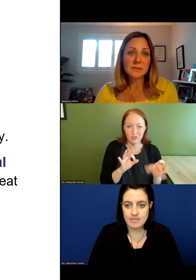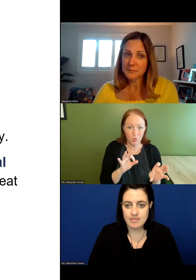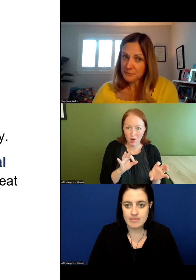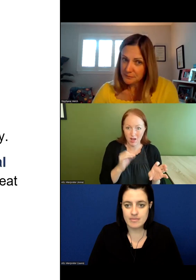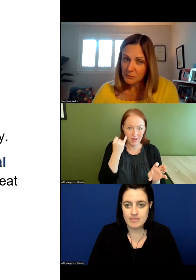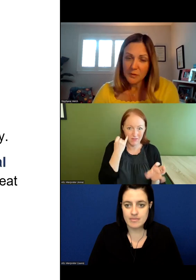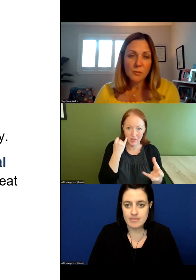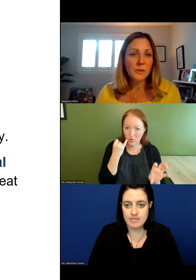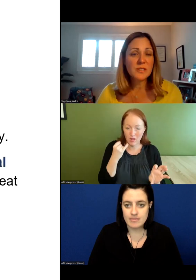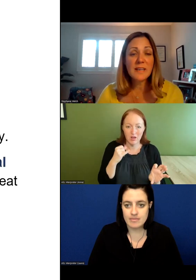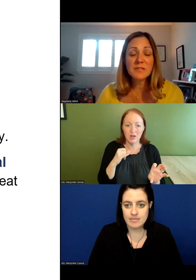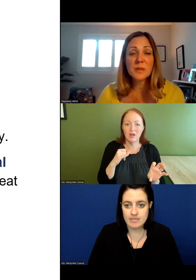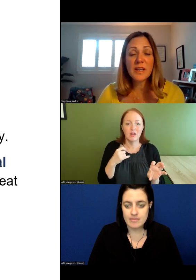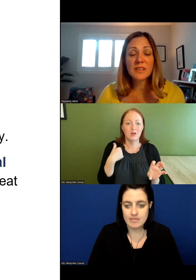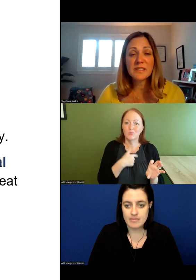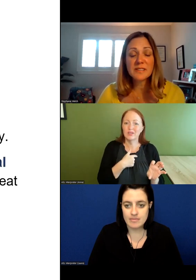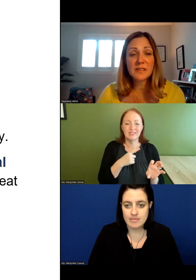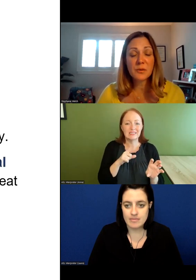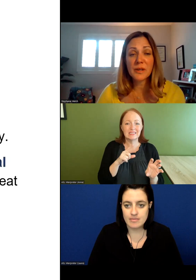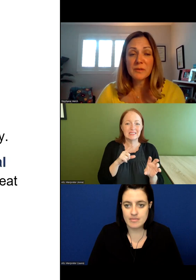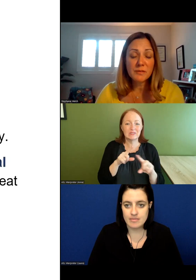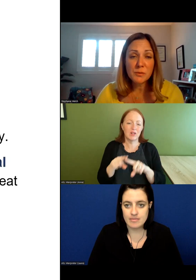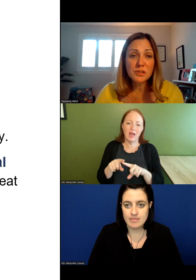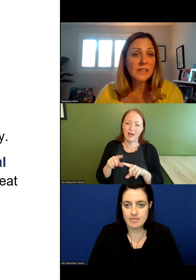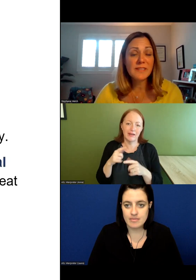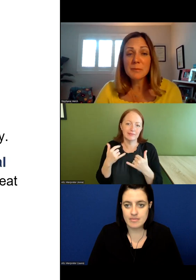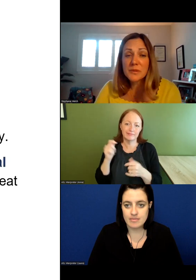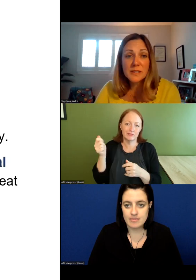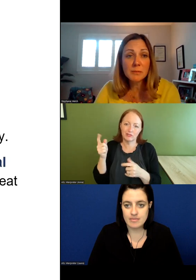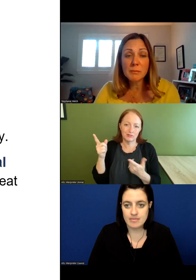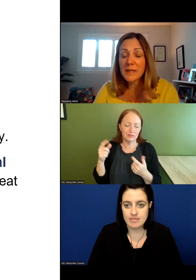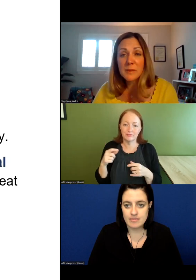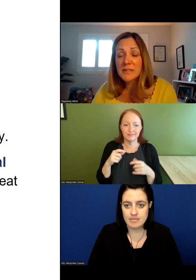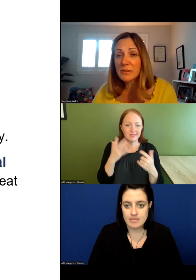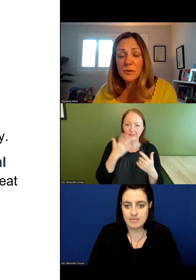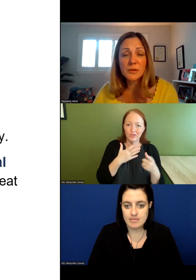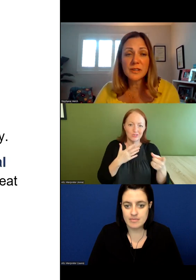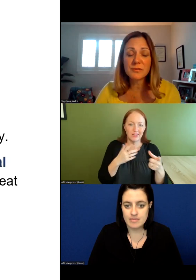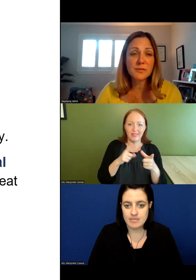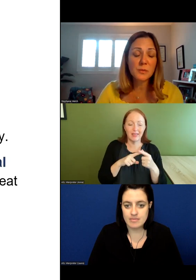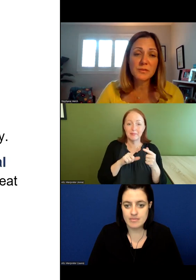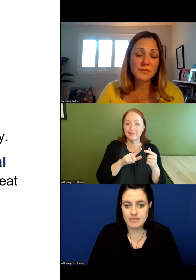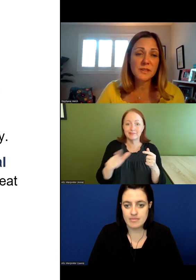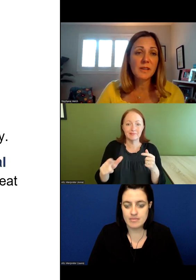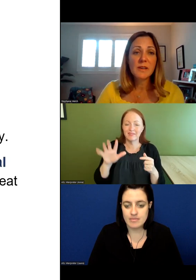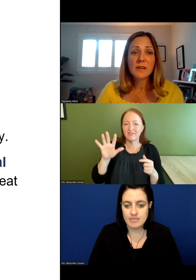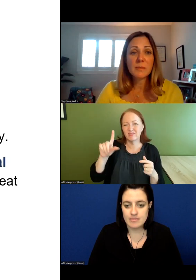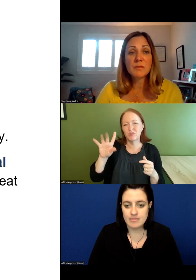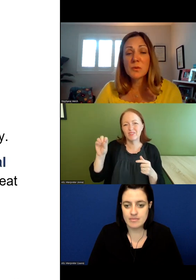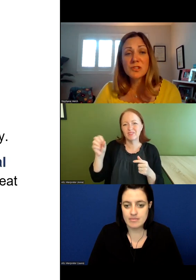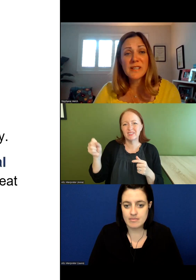care, we just have to rely on existing authority. Unfortunately, that person may be down the road on a